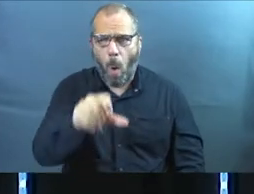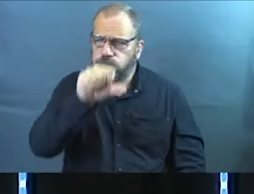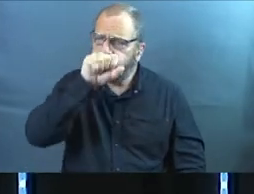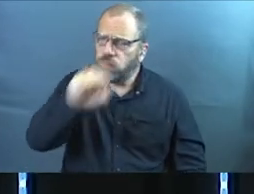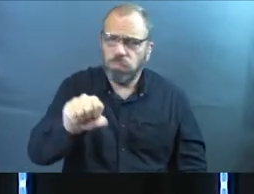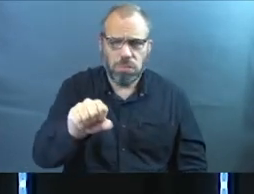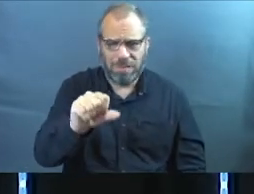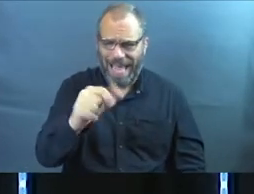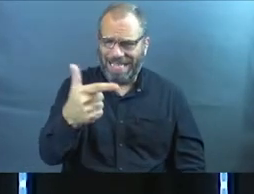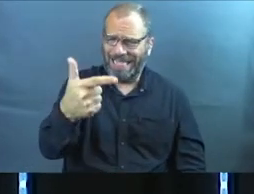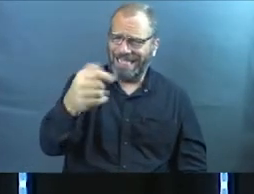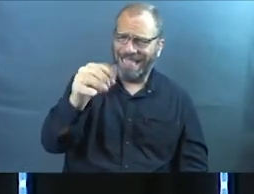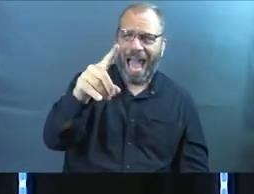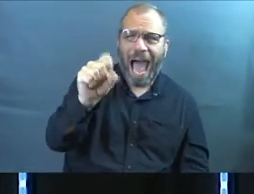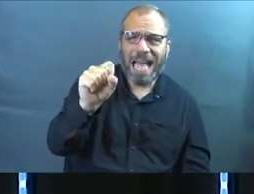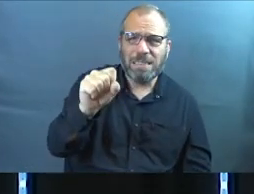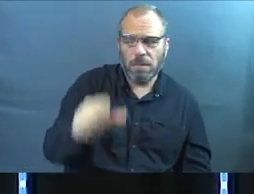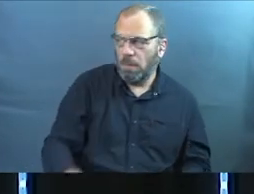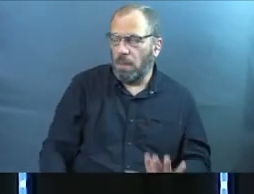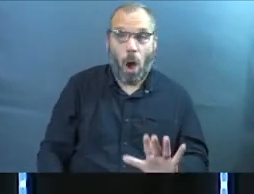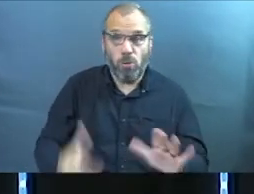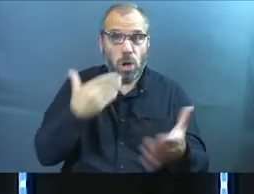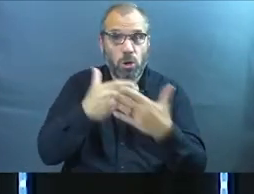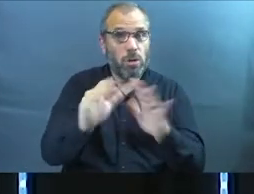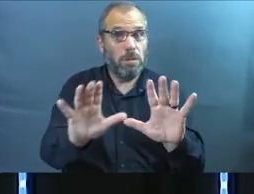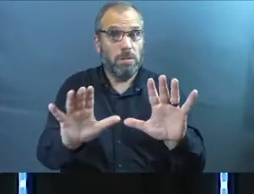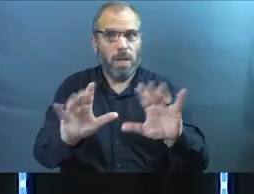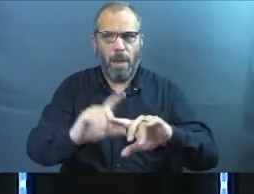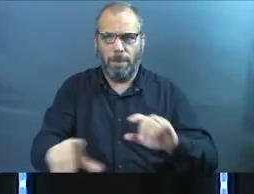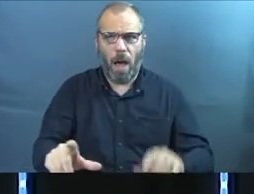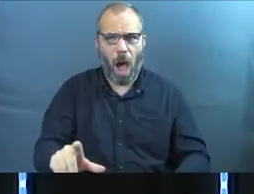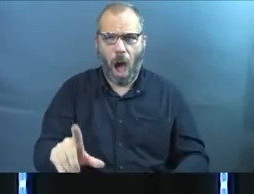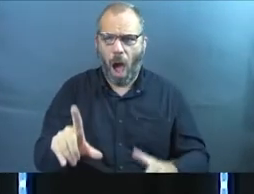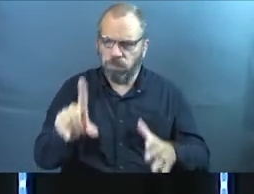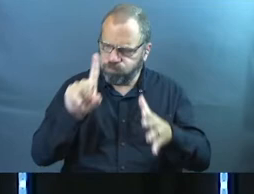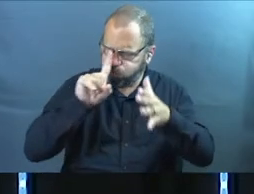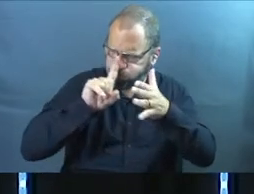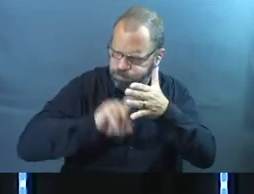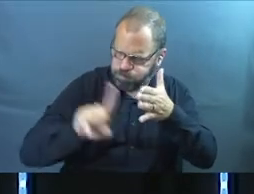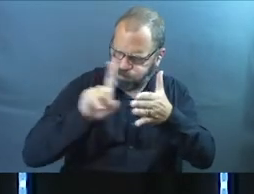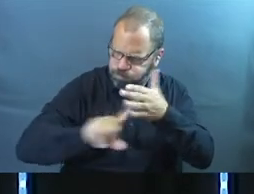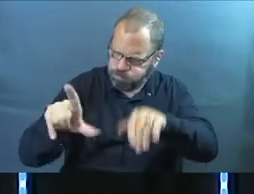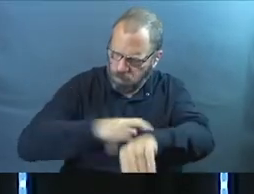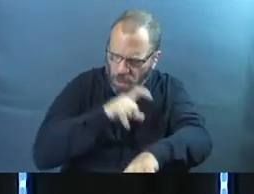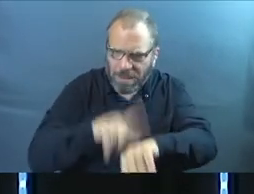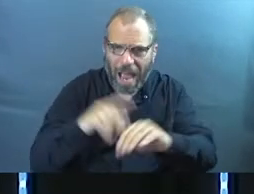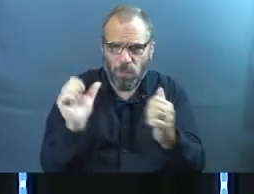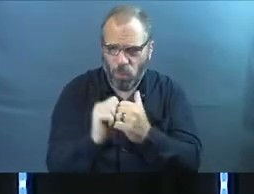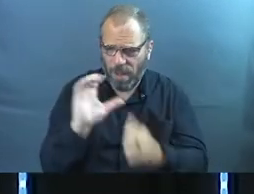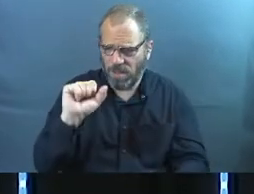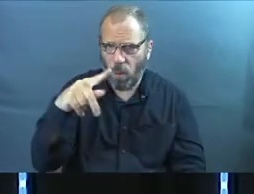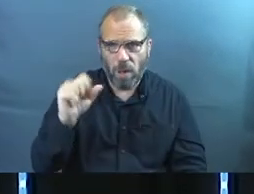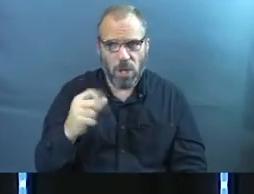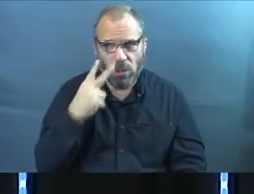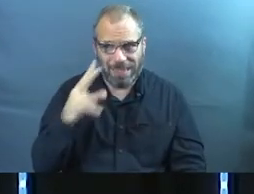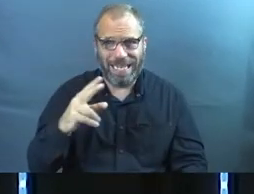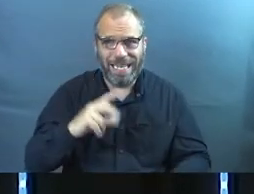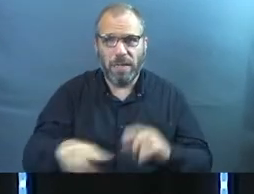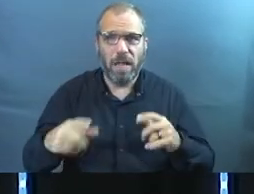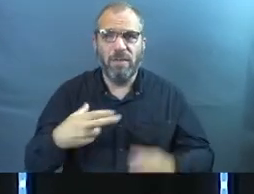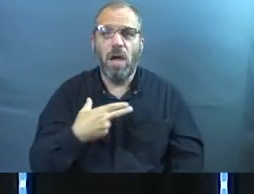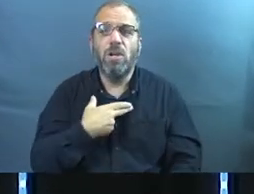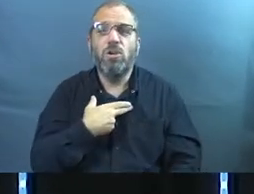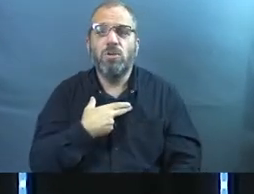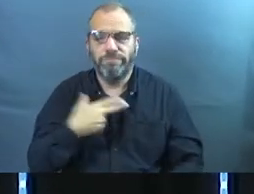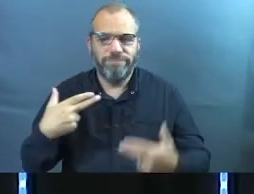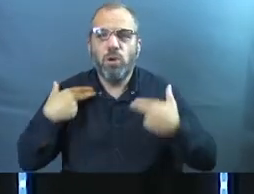and sports gods, I mean, they're great and all, but you look too close for too long, you're going to see a whole lot of